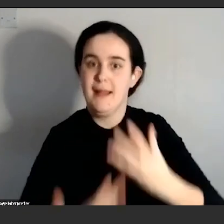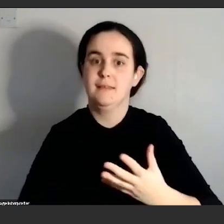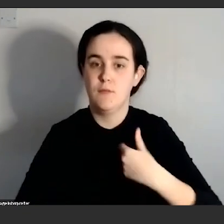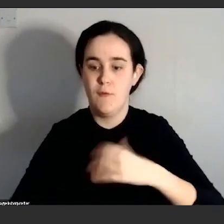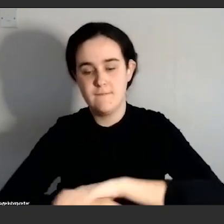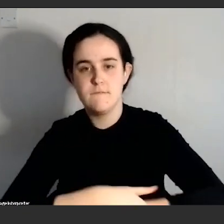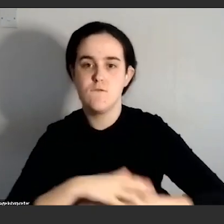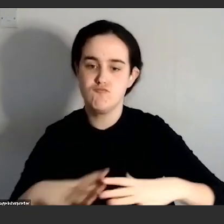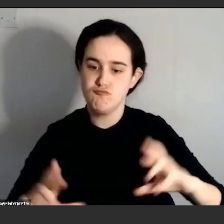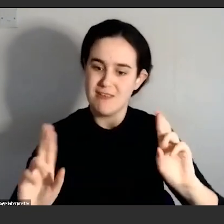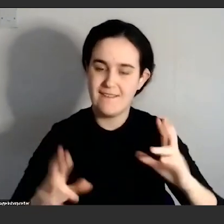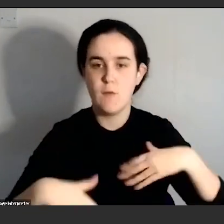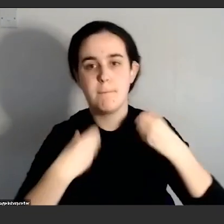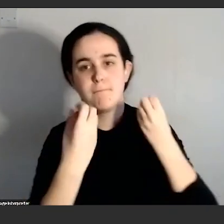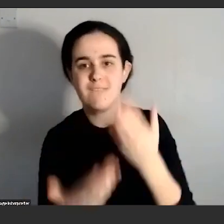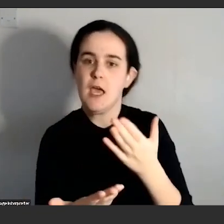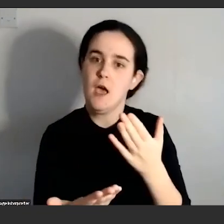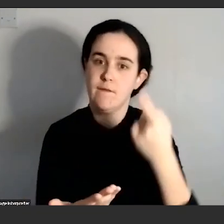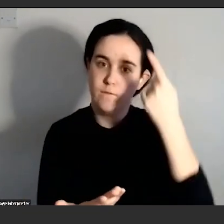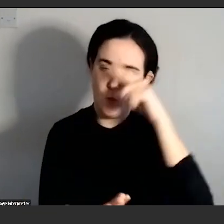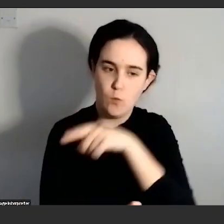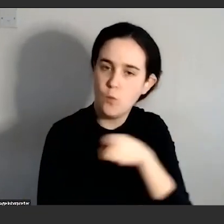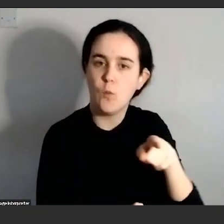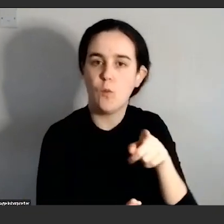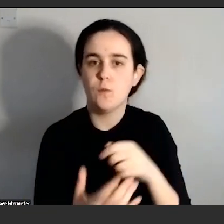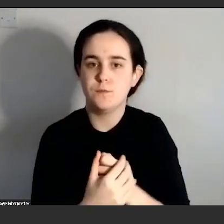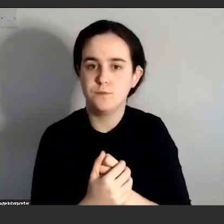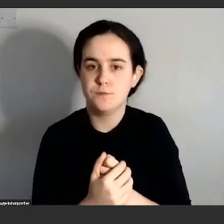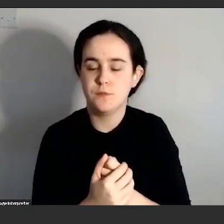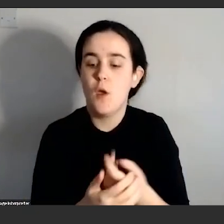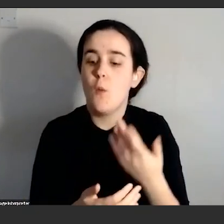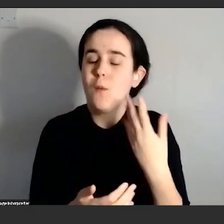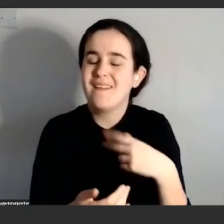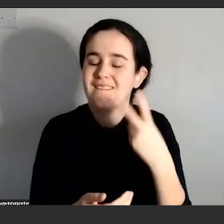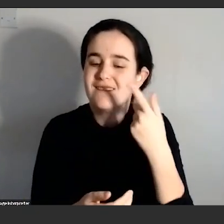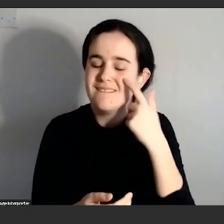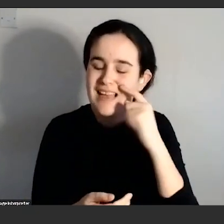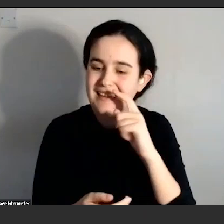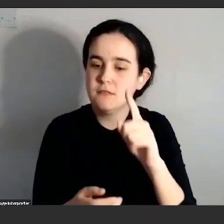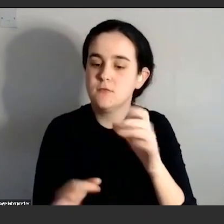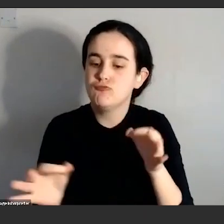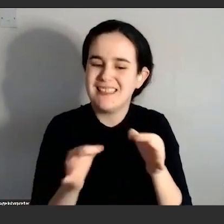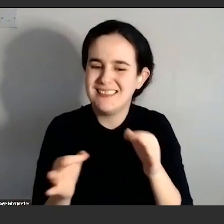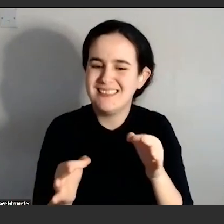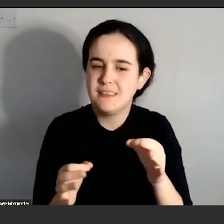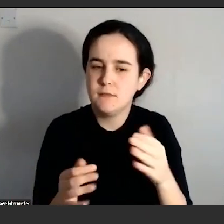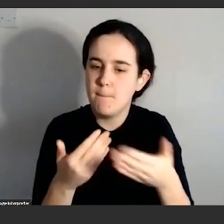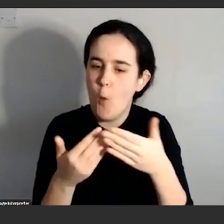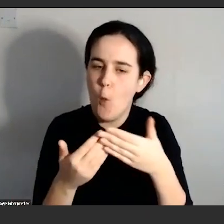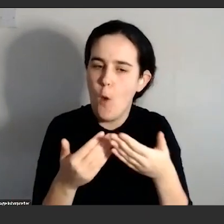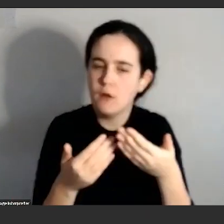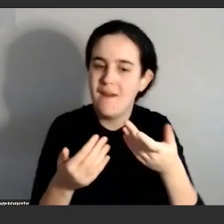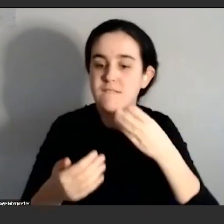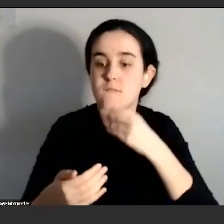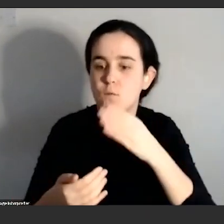brought to you by the governments of Ghana, Norway, the International Disability Alliance, and the WHO. To